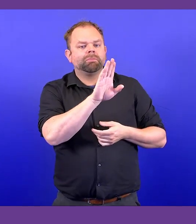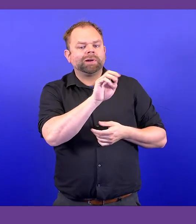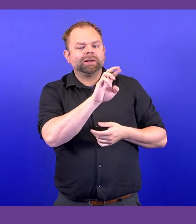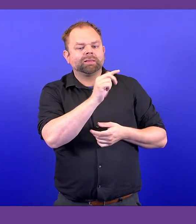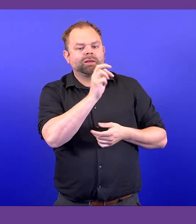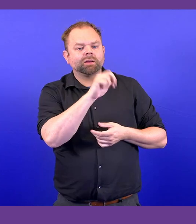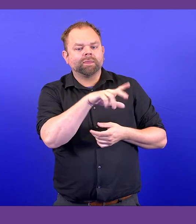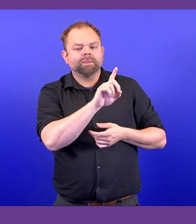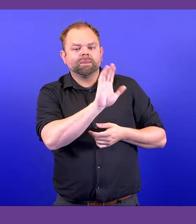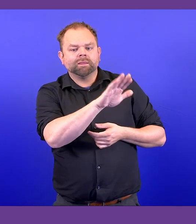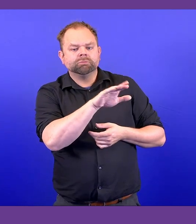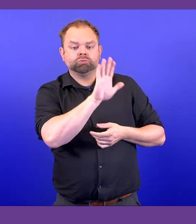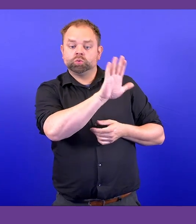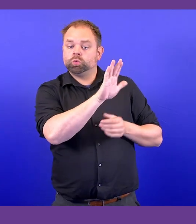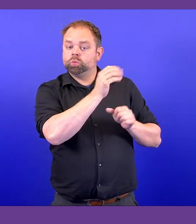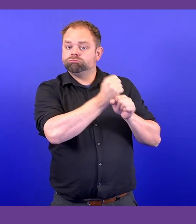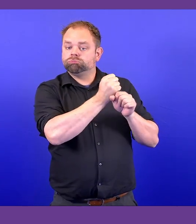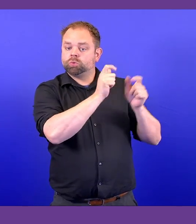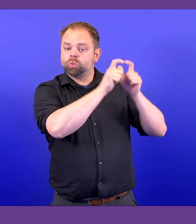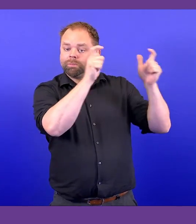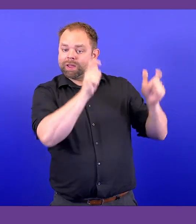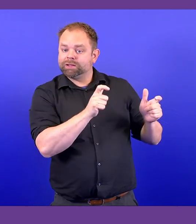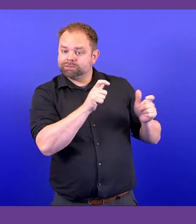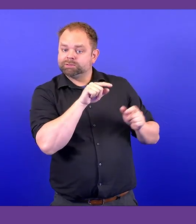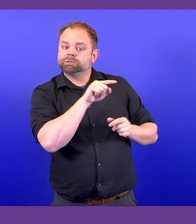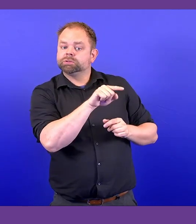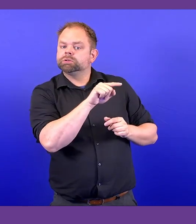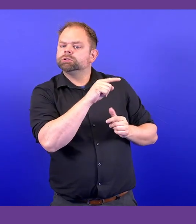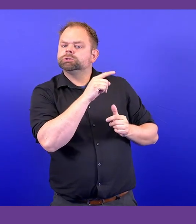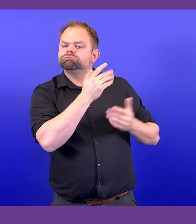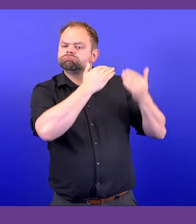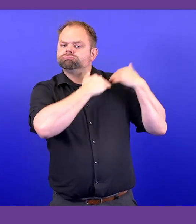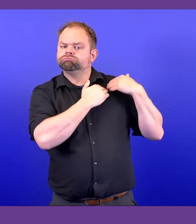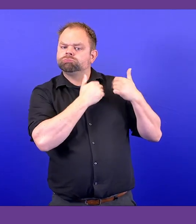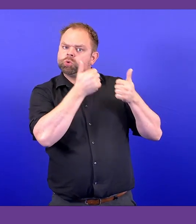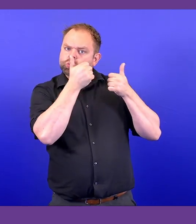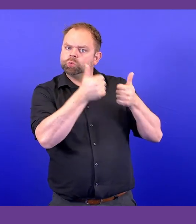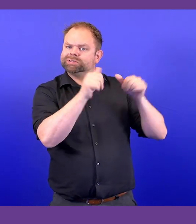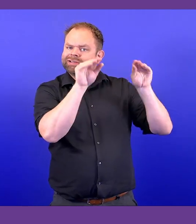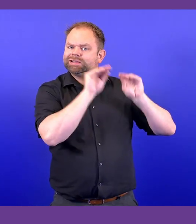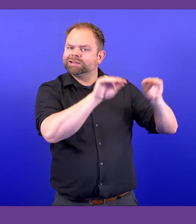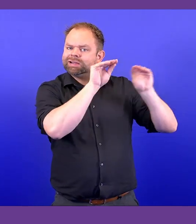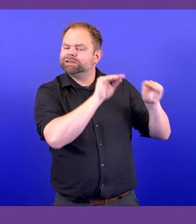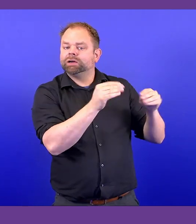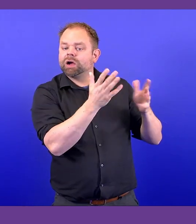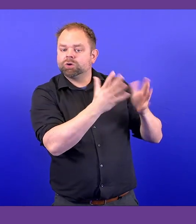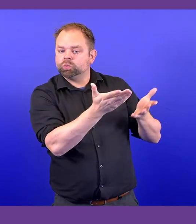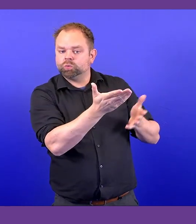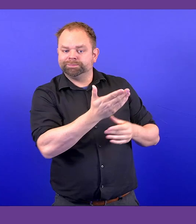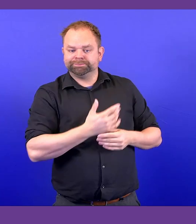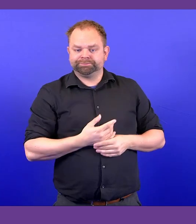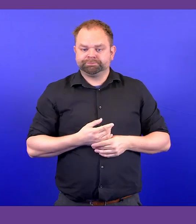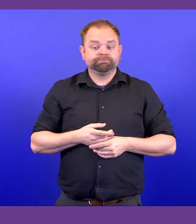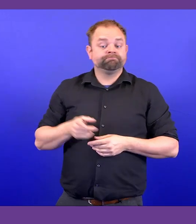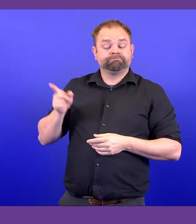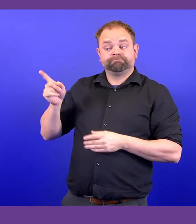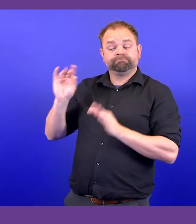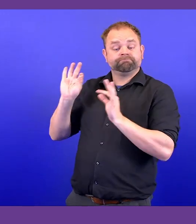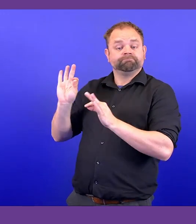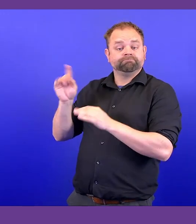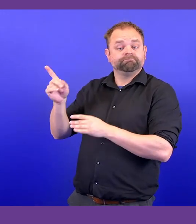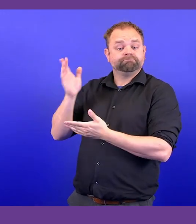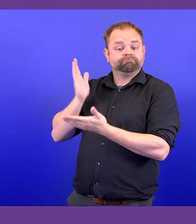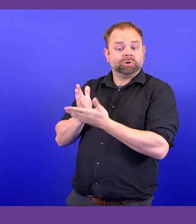the beginning, there is a front line. You were talking about operations and staff on boards and in stations. So of course they are trained